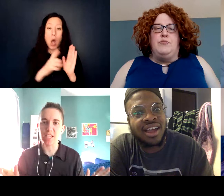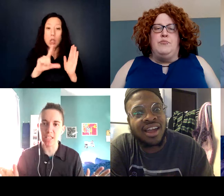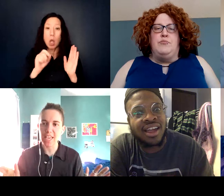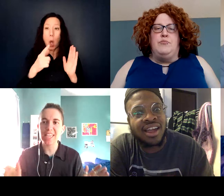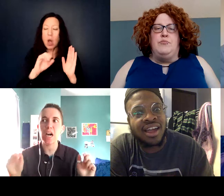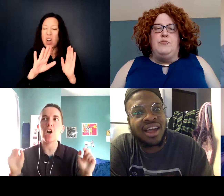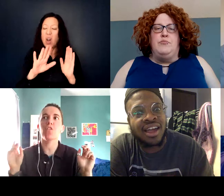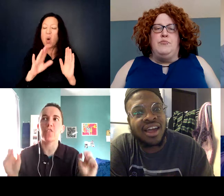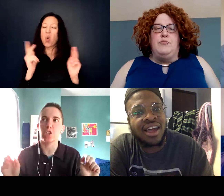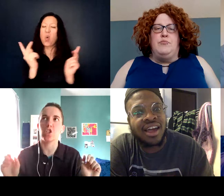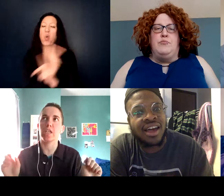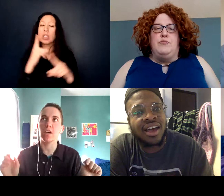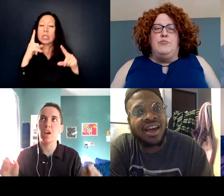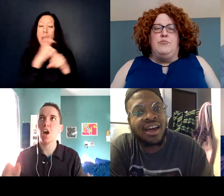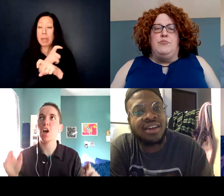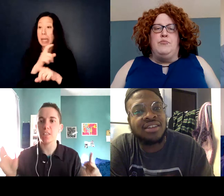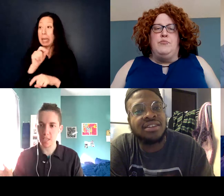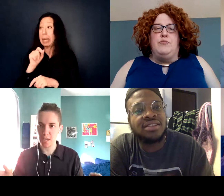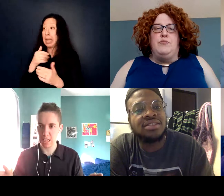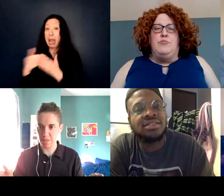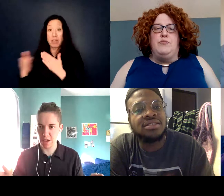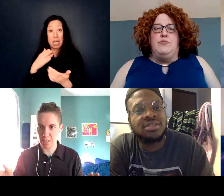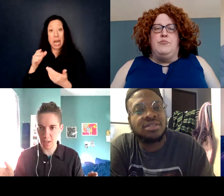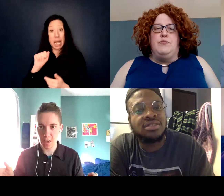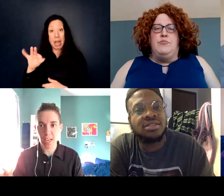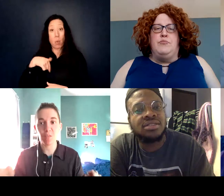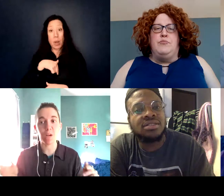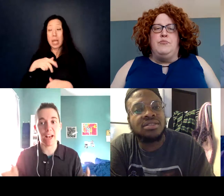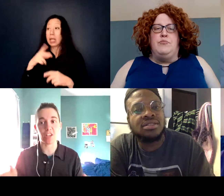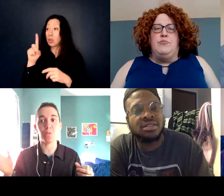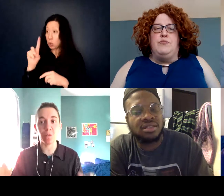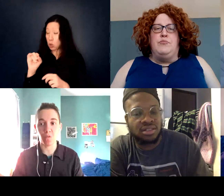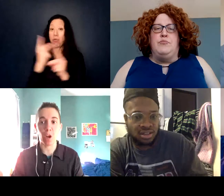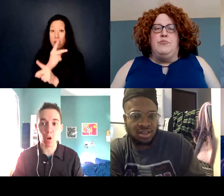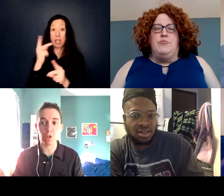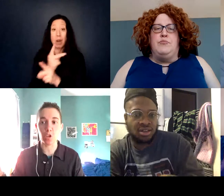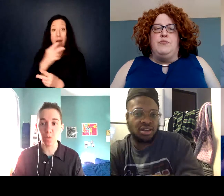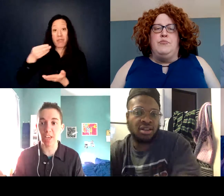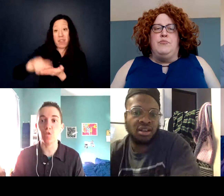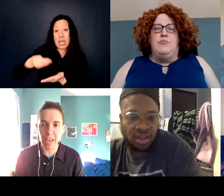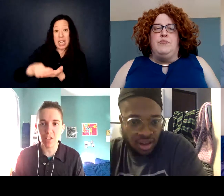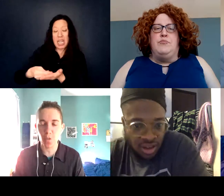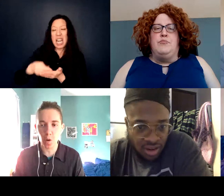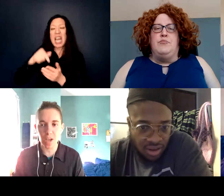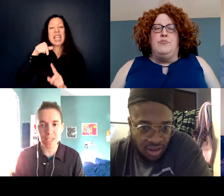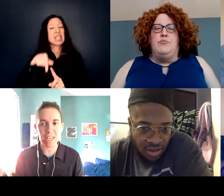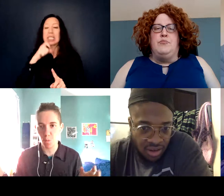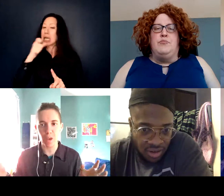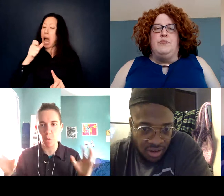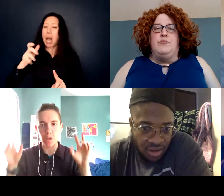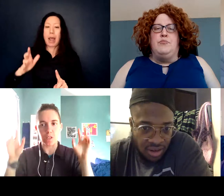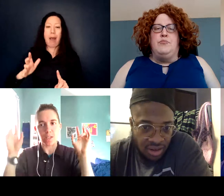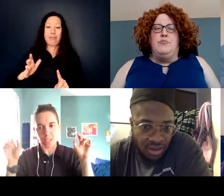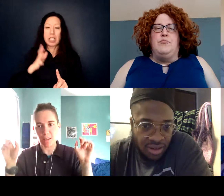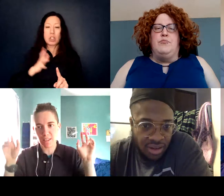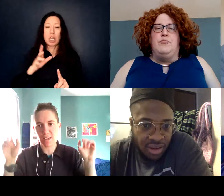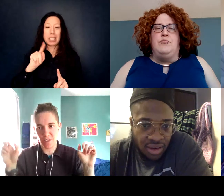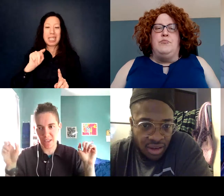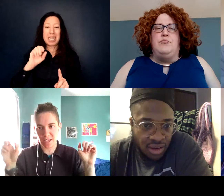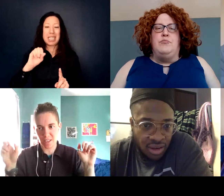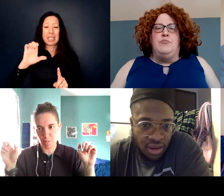figured out, it is not officially a TEC event. It would actually be very hard to get you paid for it if it was